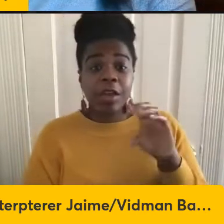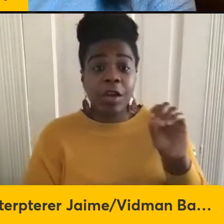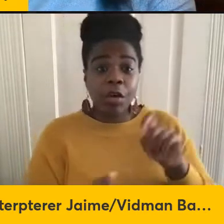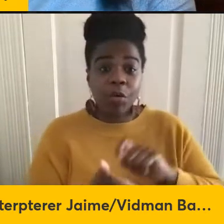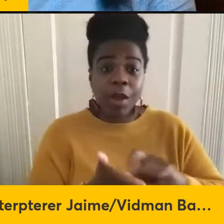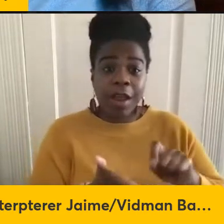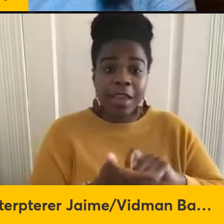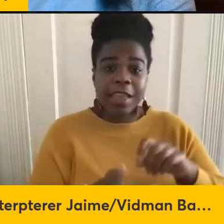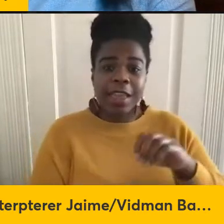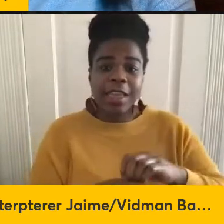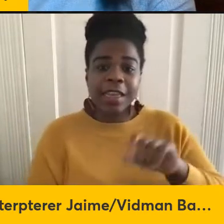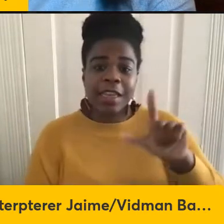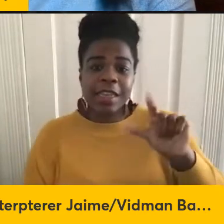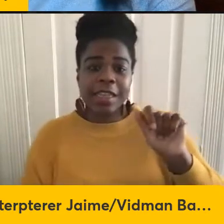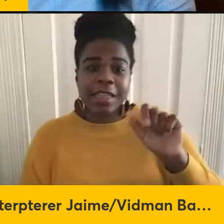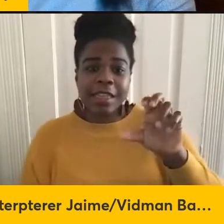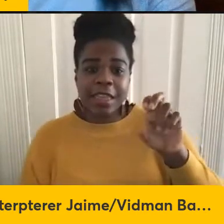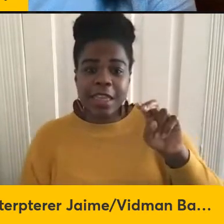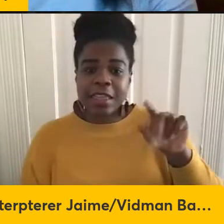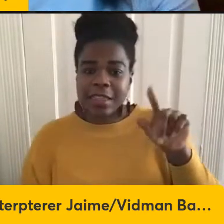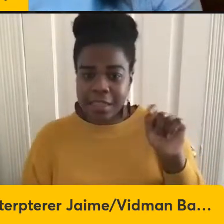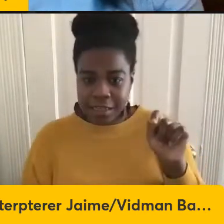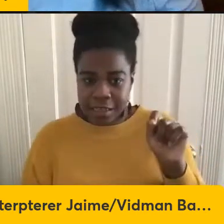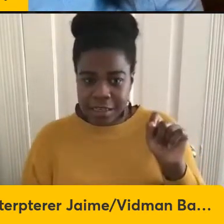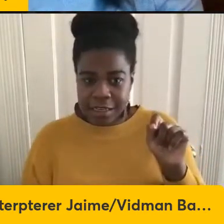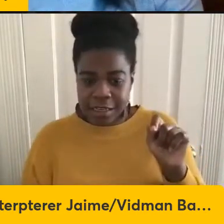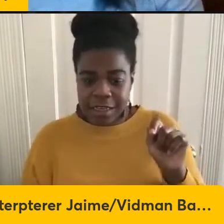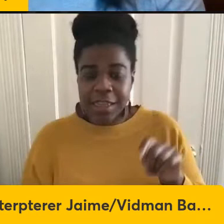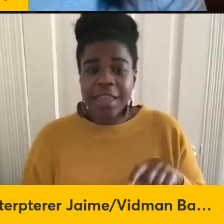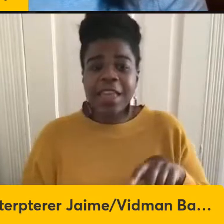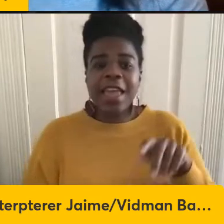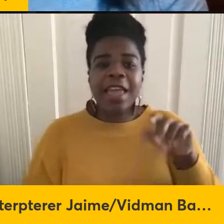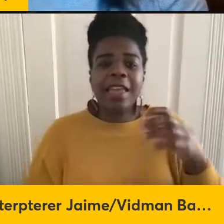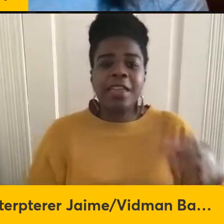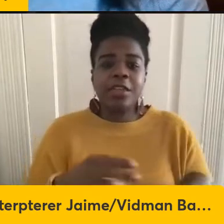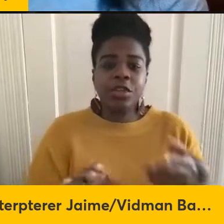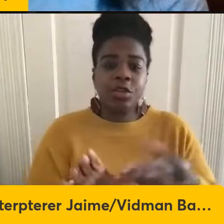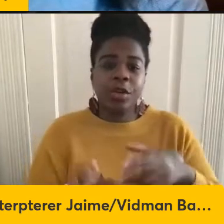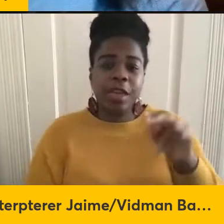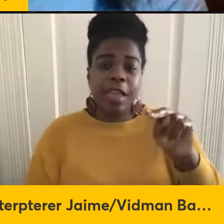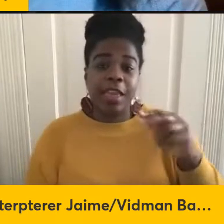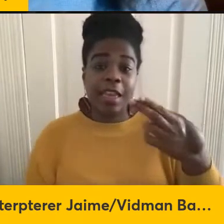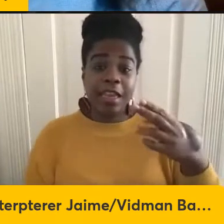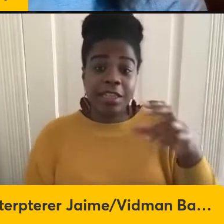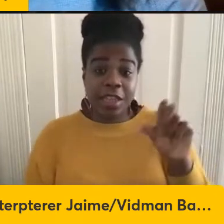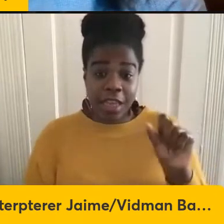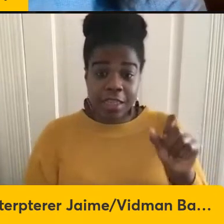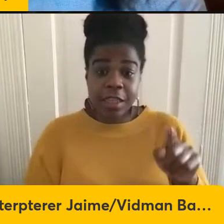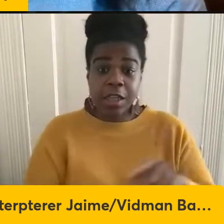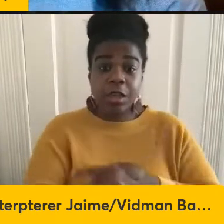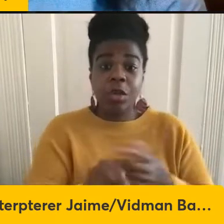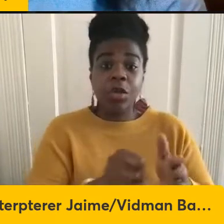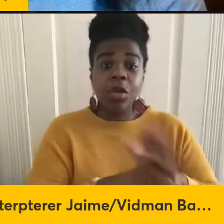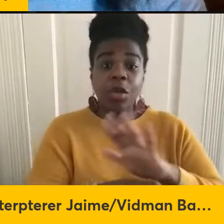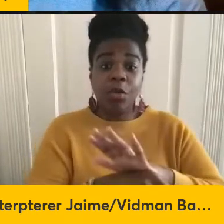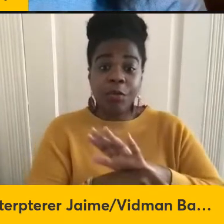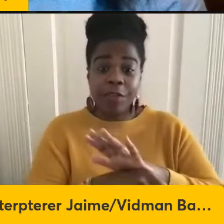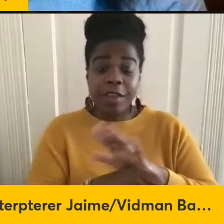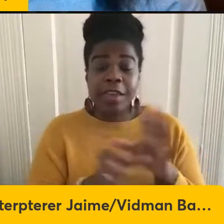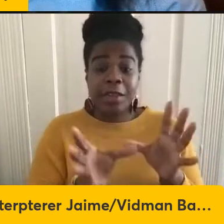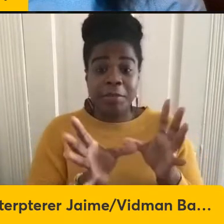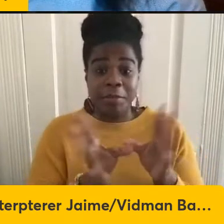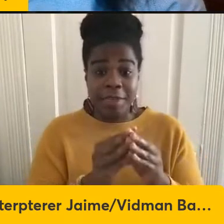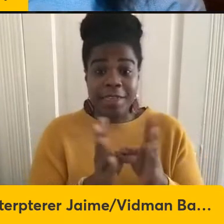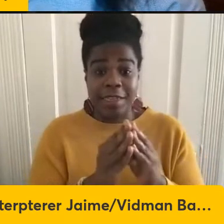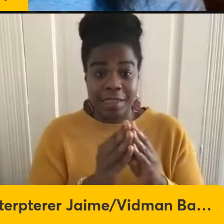Lancet, as well as joining the NHS Long COVID Task Force meetings, have